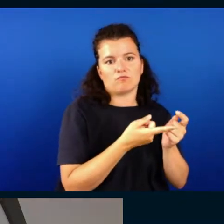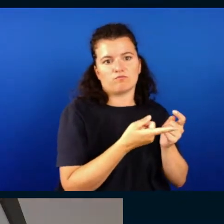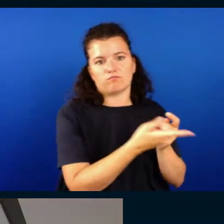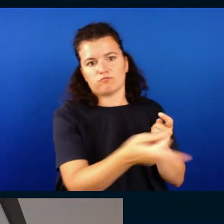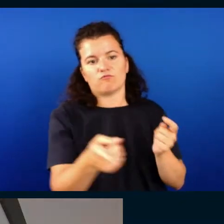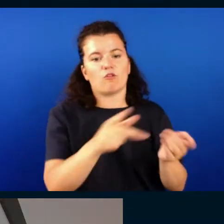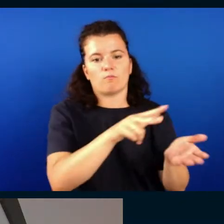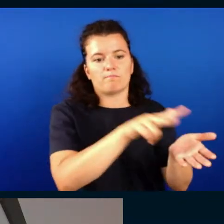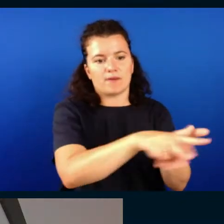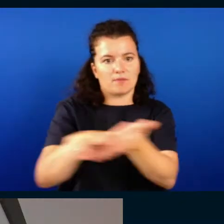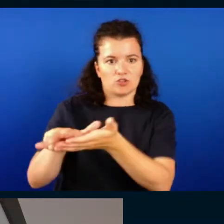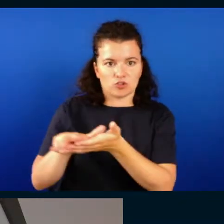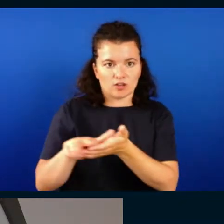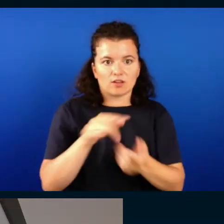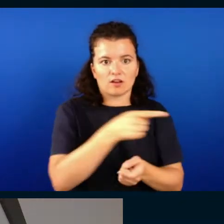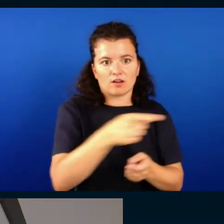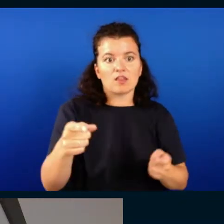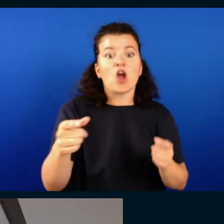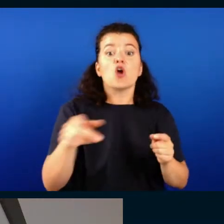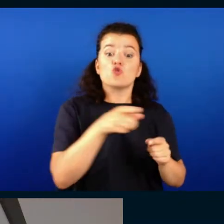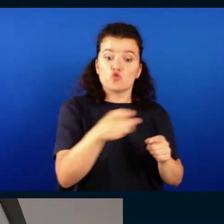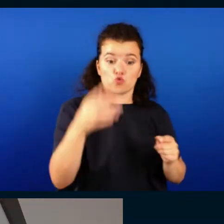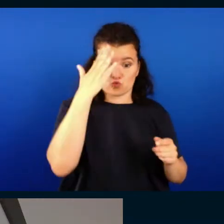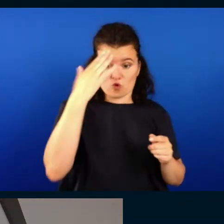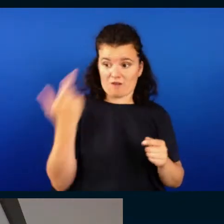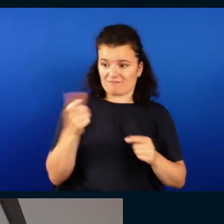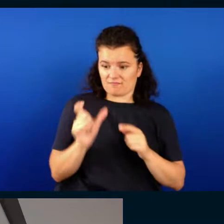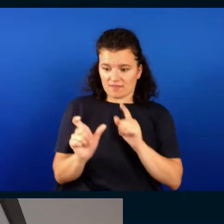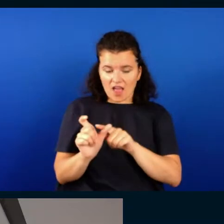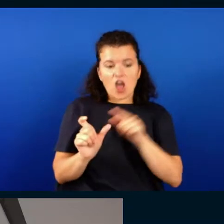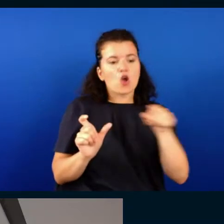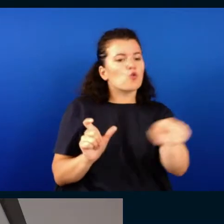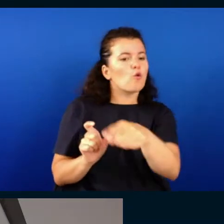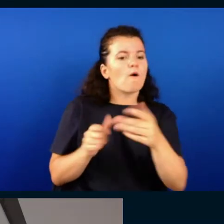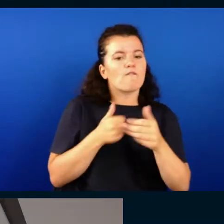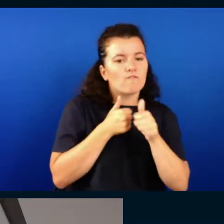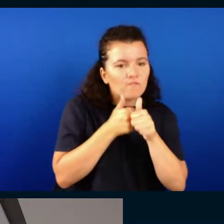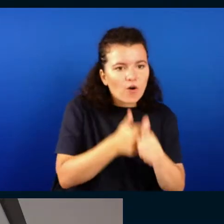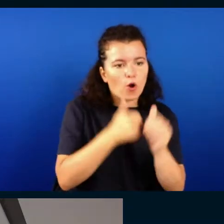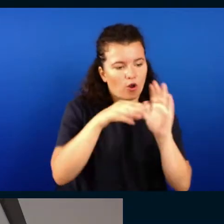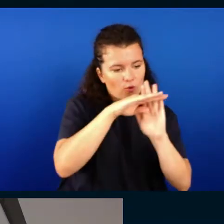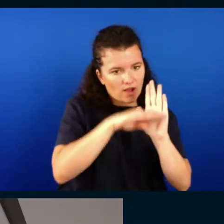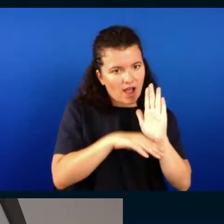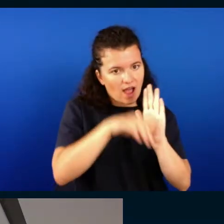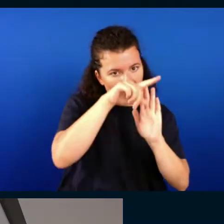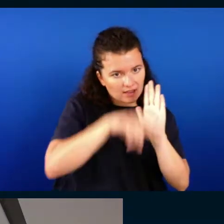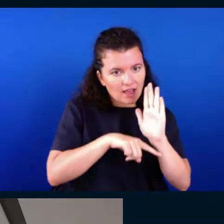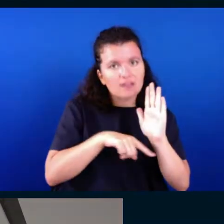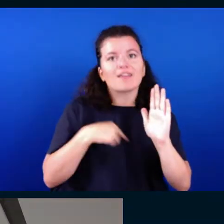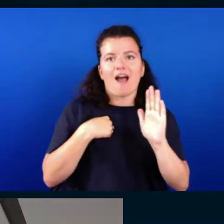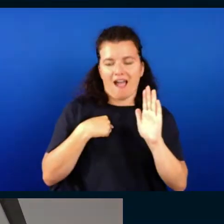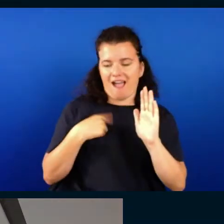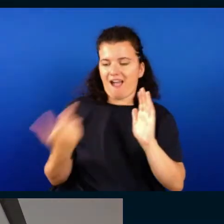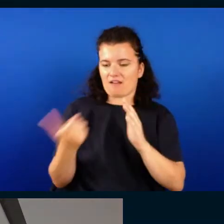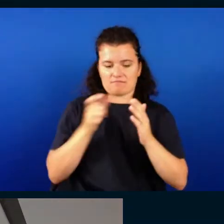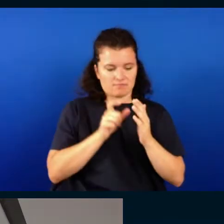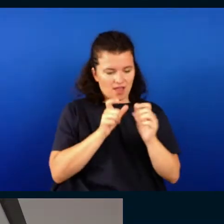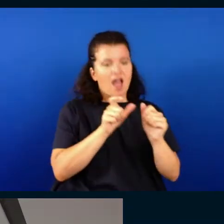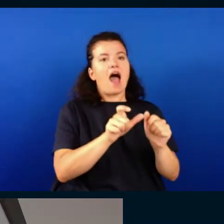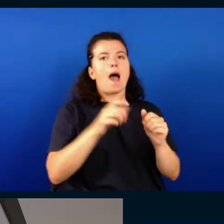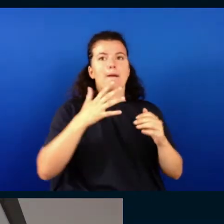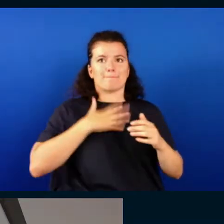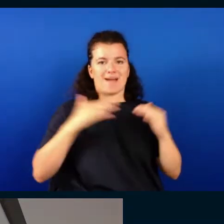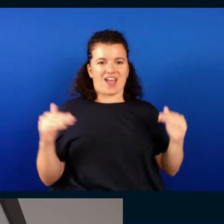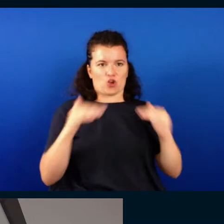then you should follow the guidelines and you should be able to tailor it according to the organization, because at the end of the day, you are working for